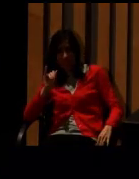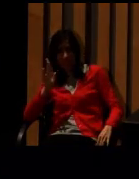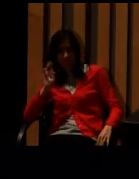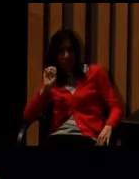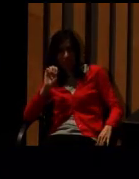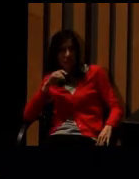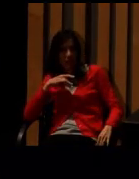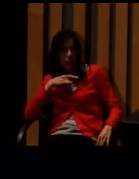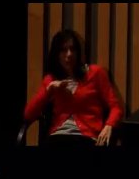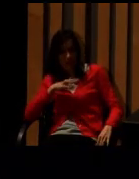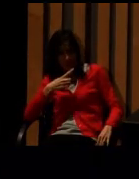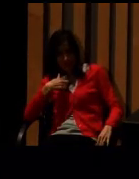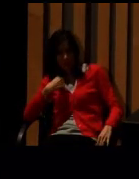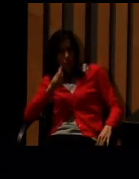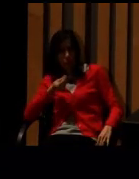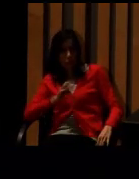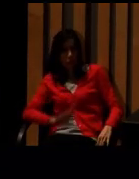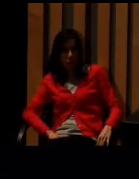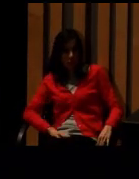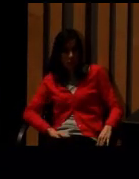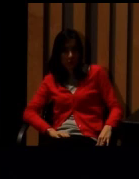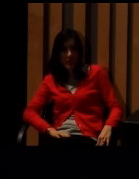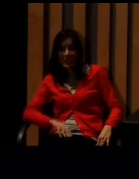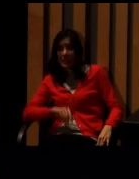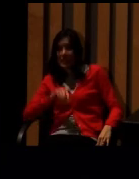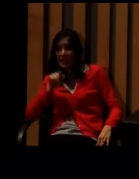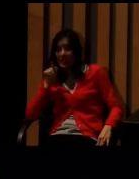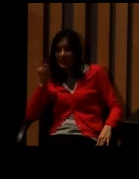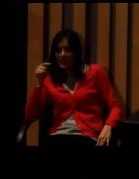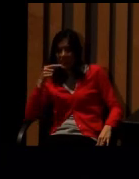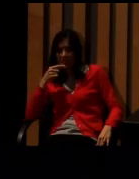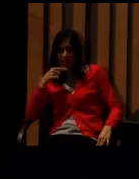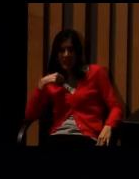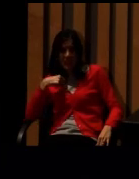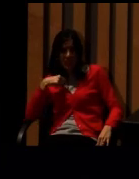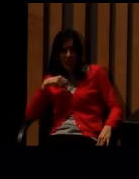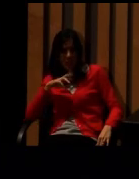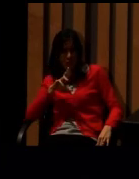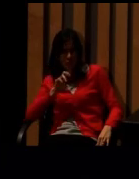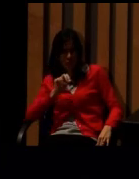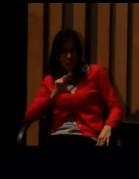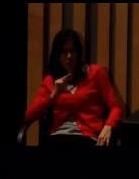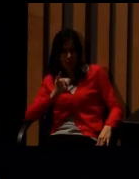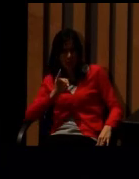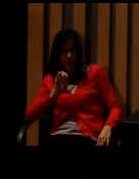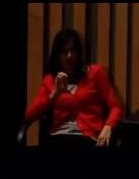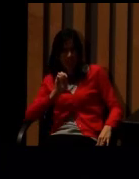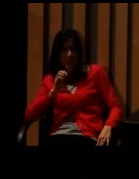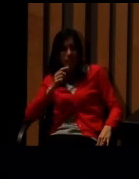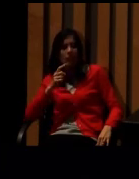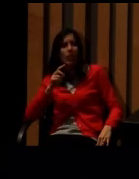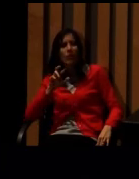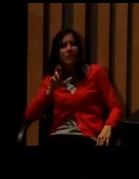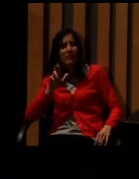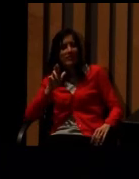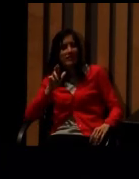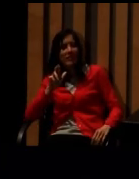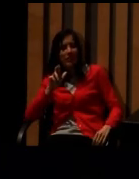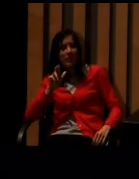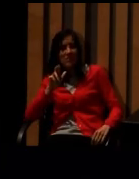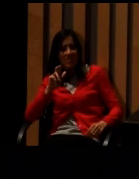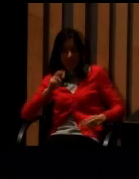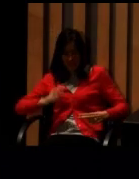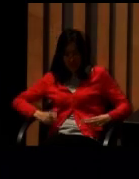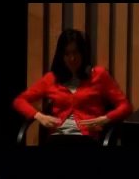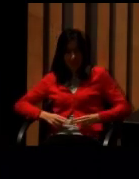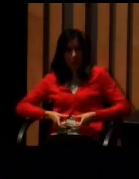not only did he says he had a Ronnie Ridskin belt buckle when he was a child, and that was sort of a big deal to him, but I